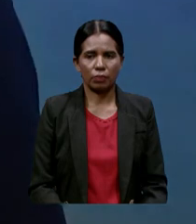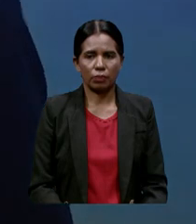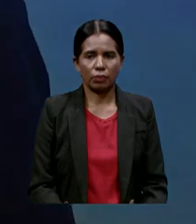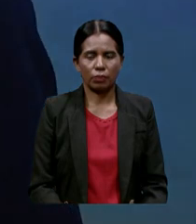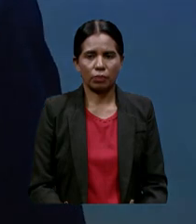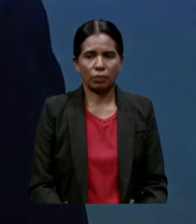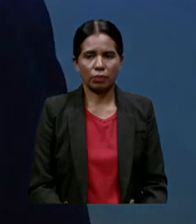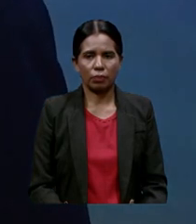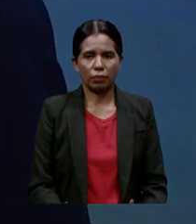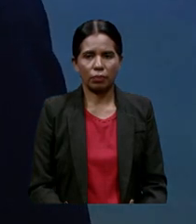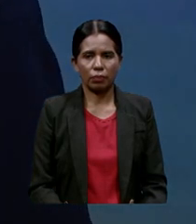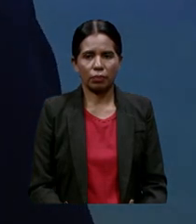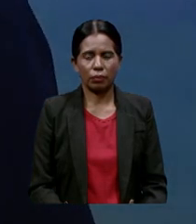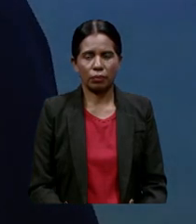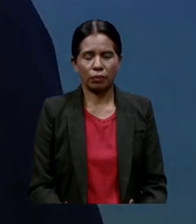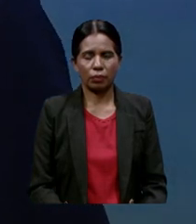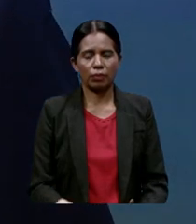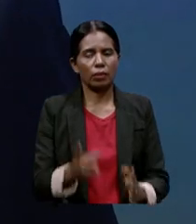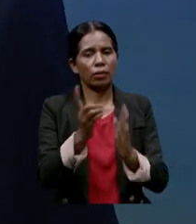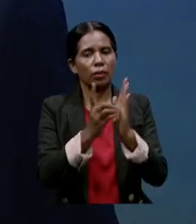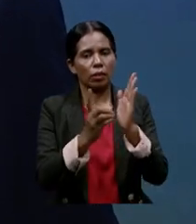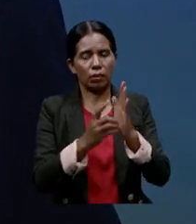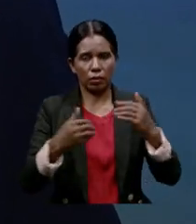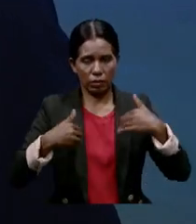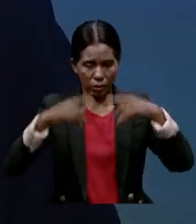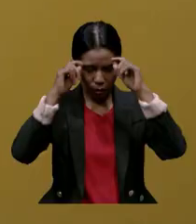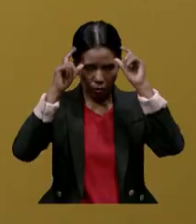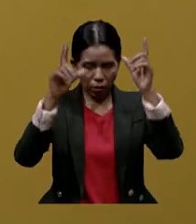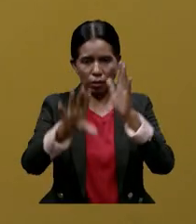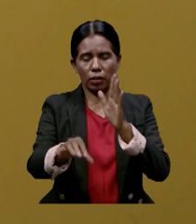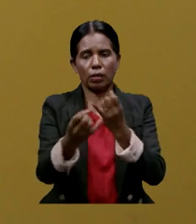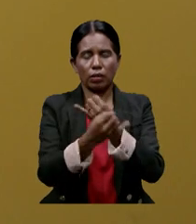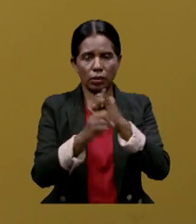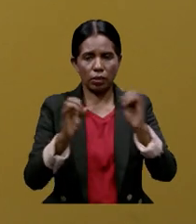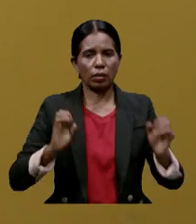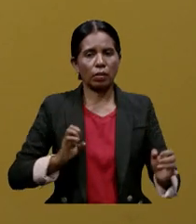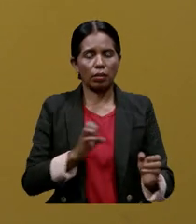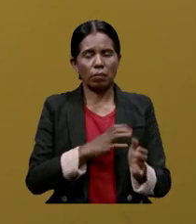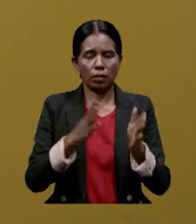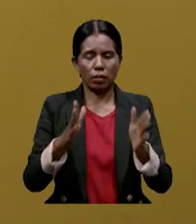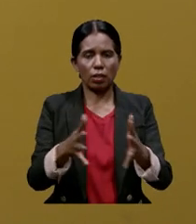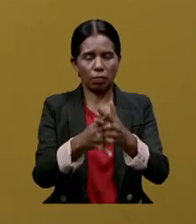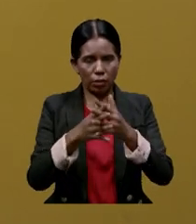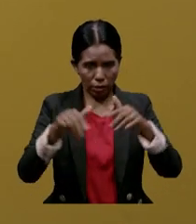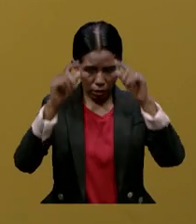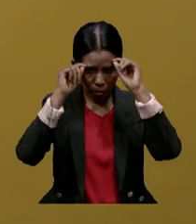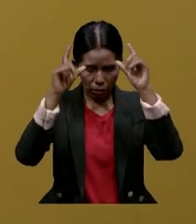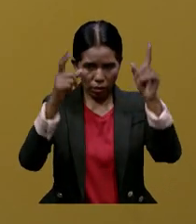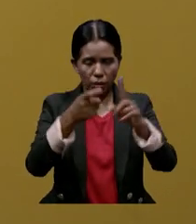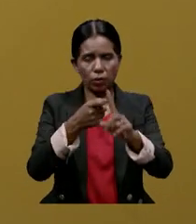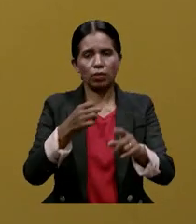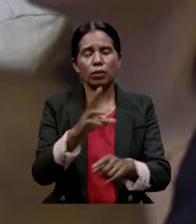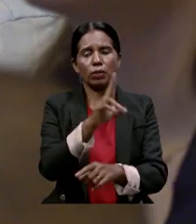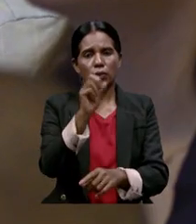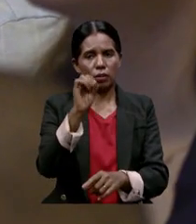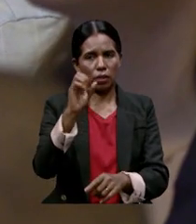Agriculture. Tuiraros nebe iha desde Timor-Leste hetang nina independencia embaixada Estados Unidos de América e Timor-Leste liu si USAID